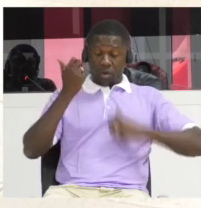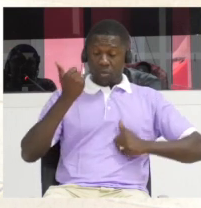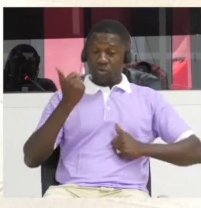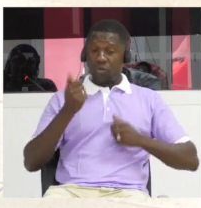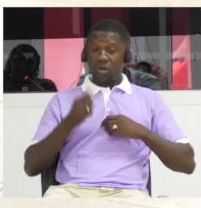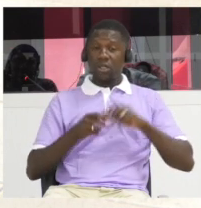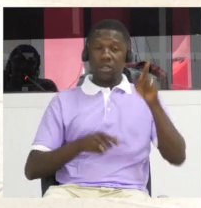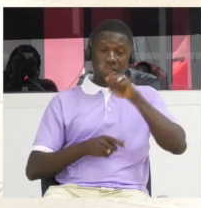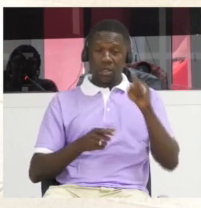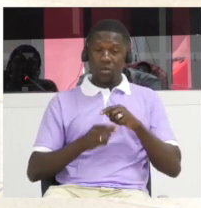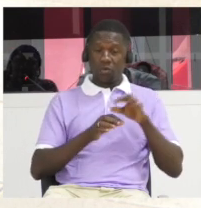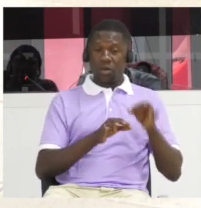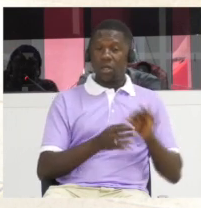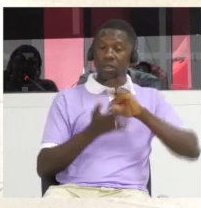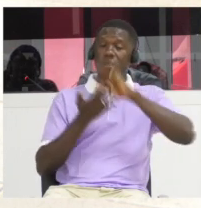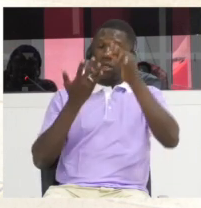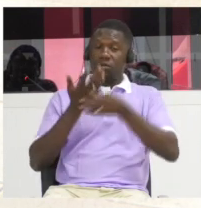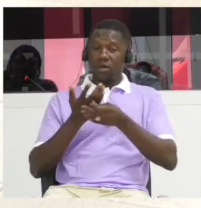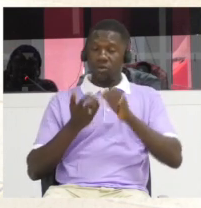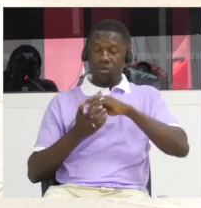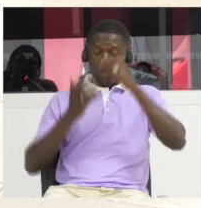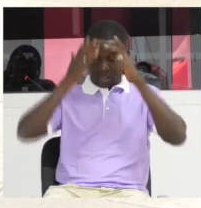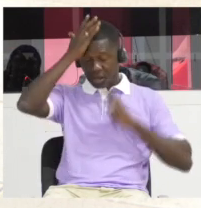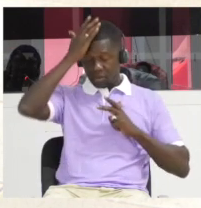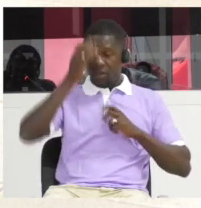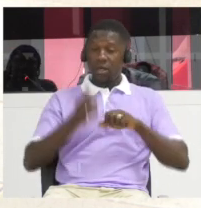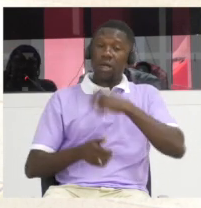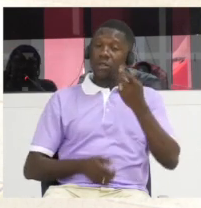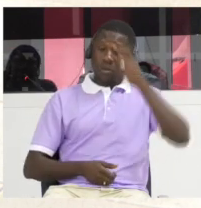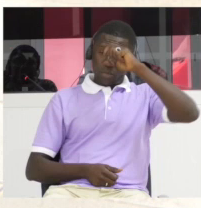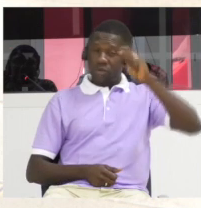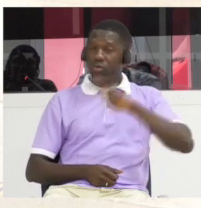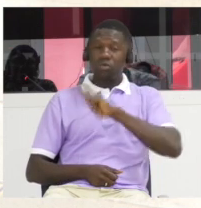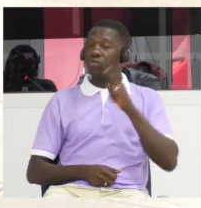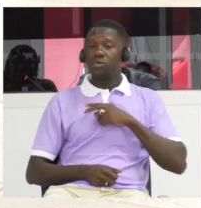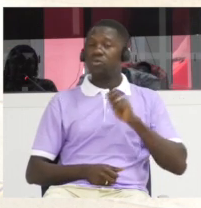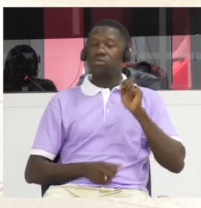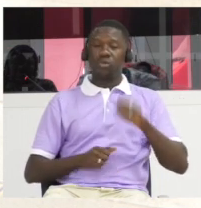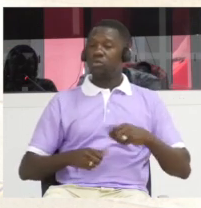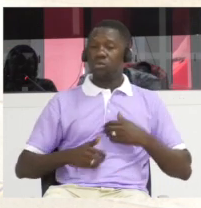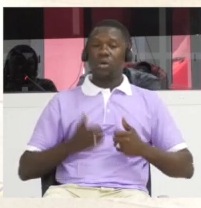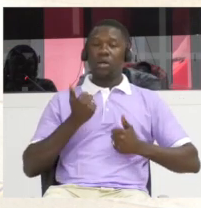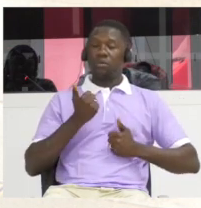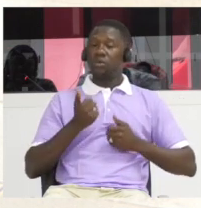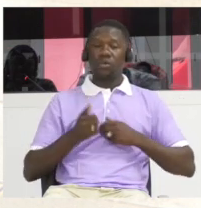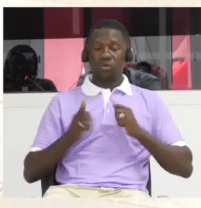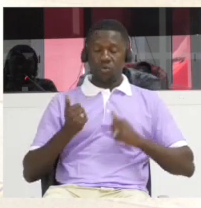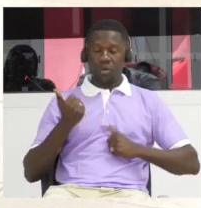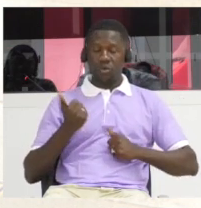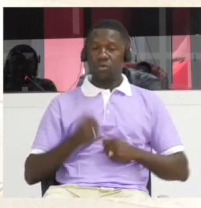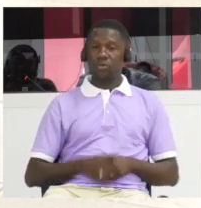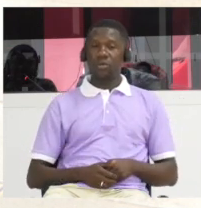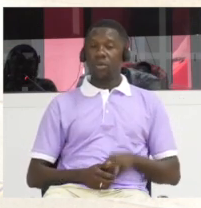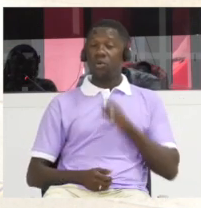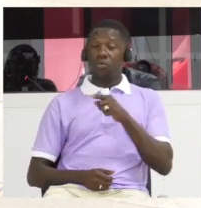were transferred to the army, as the police were not supposed to handle such type of weapons. It was a